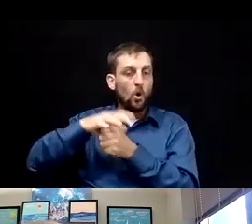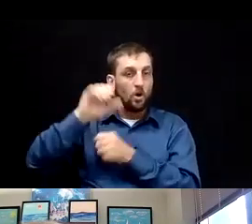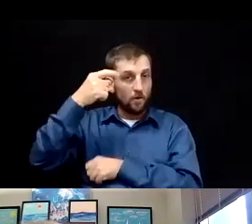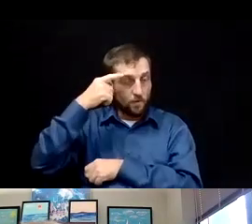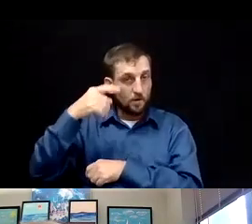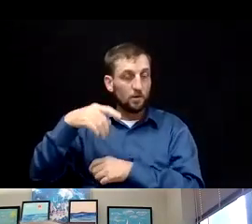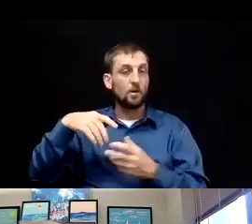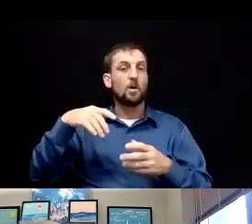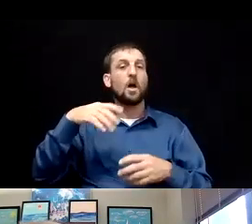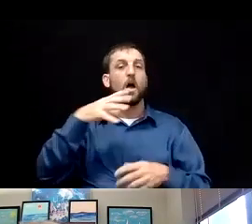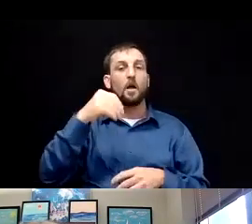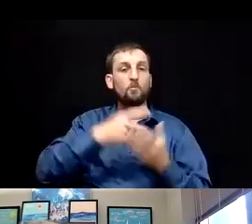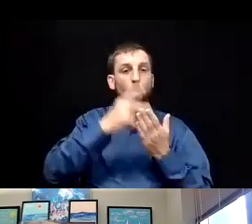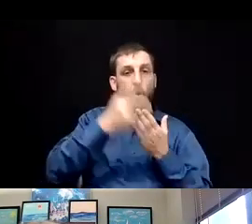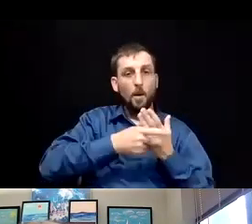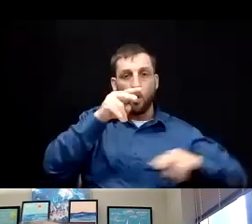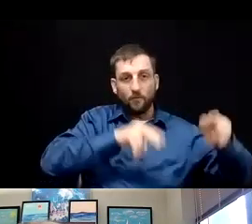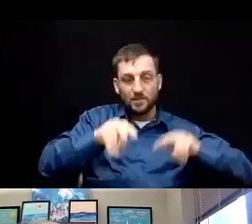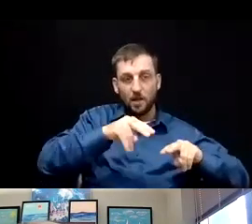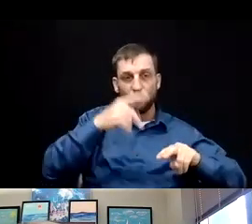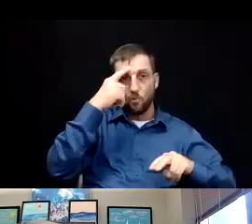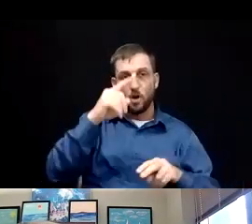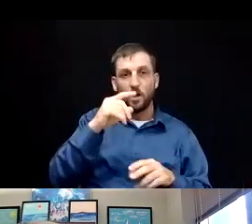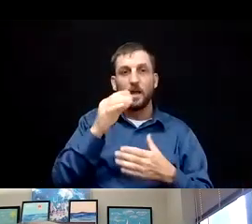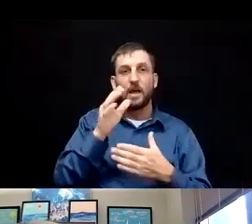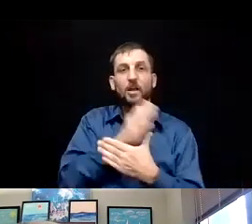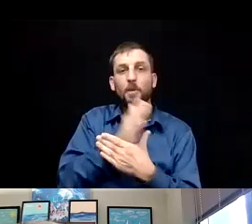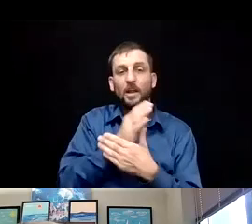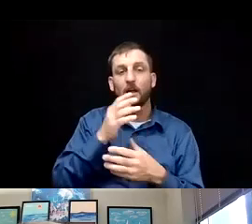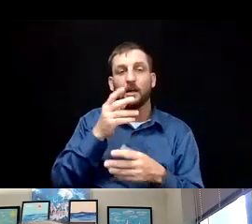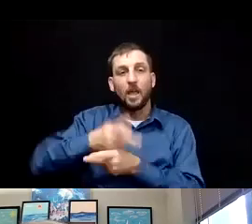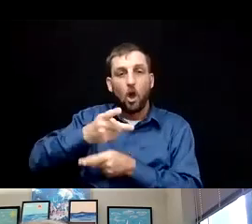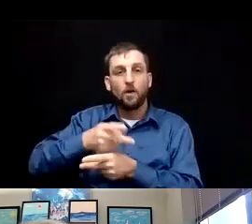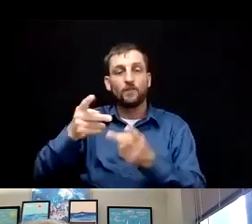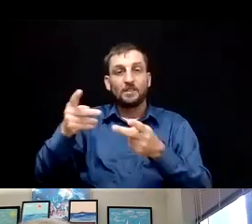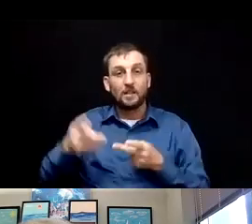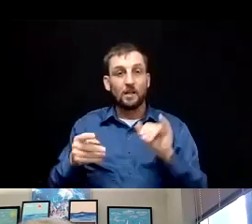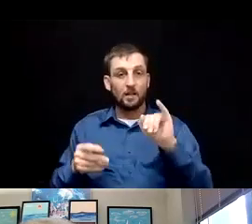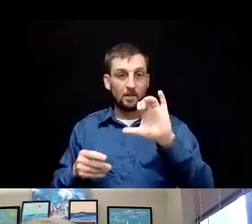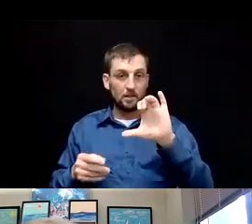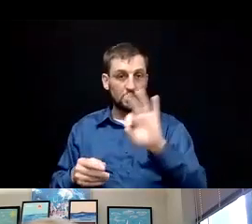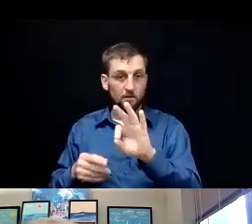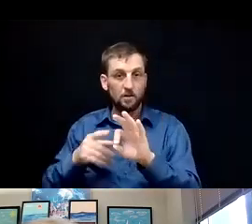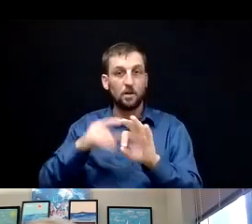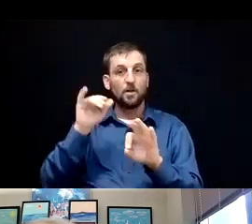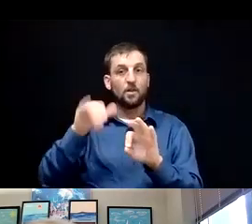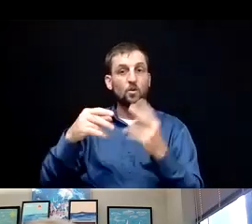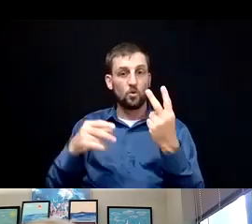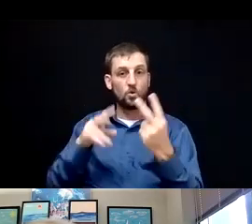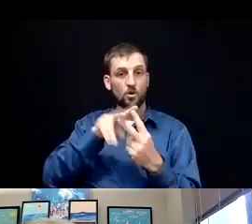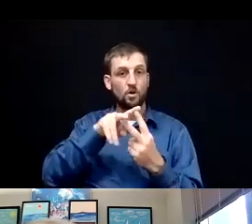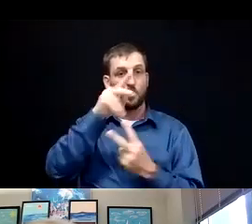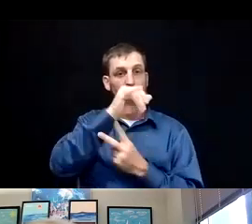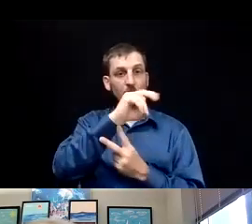the intermediate care facilities. There are 2 state-operated intermediate care facilities that remain in Louisiana. That's Pinecrest Supports